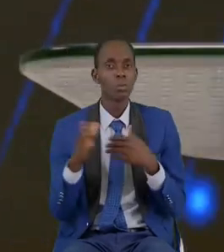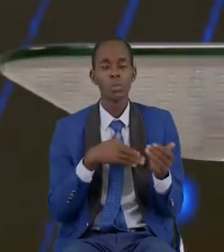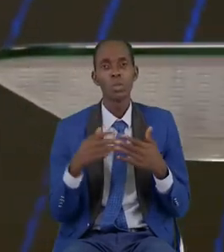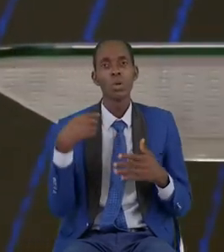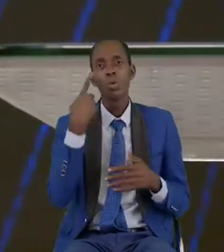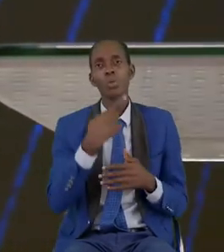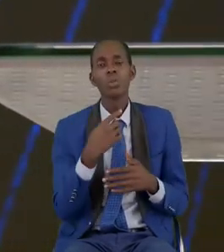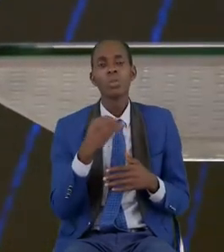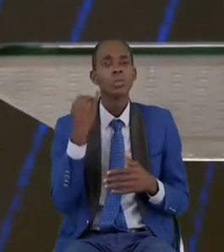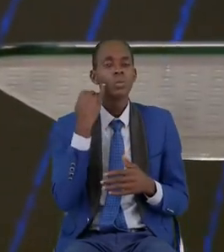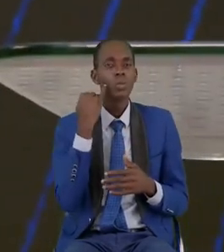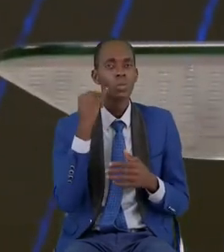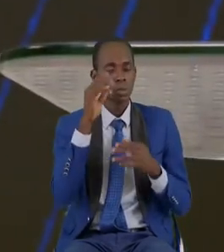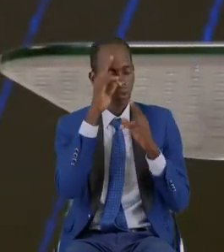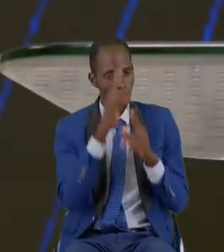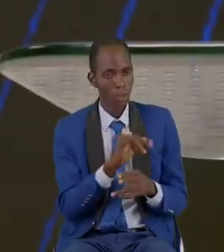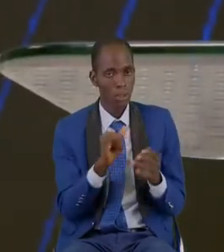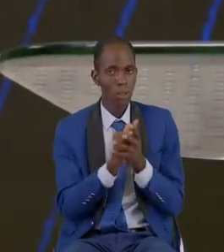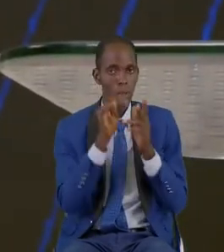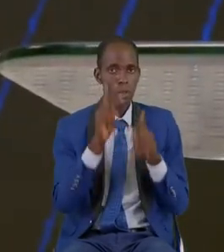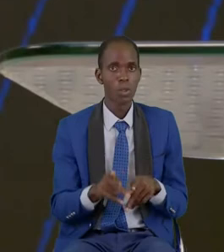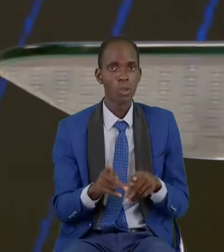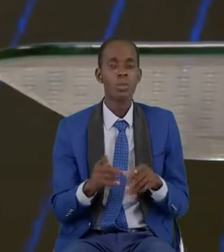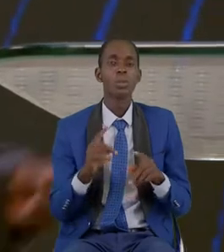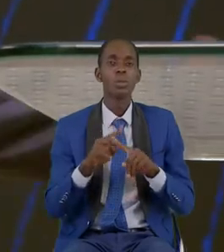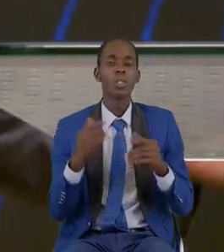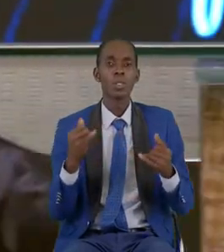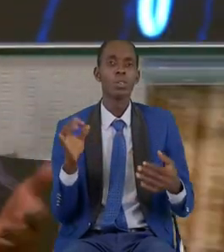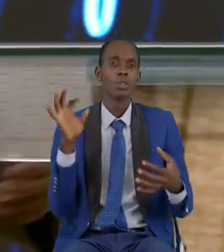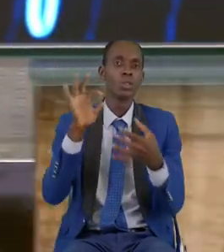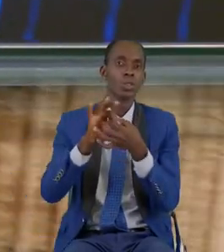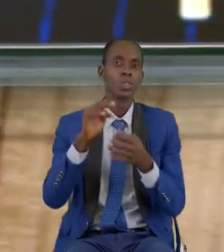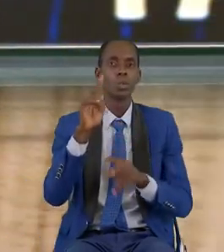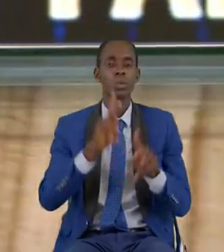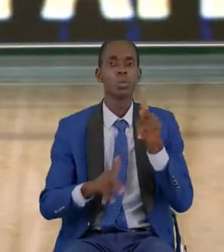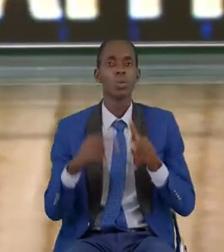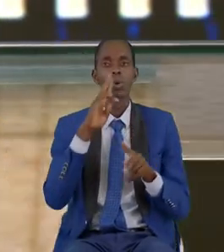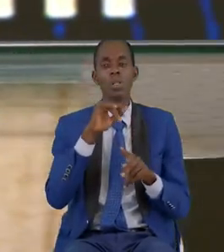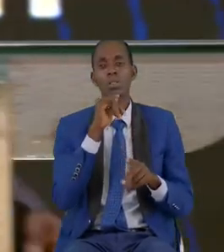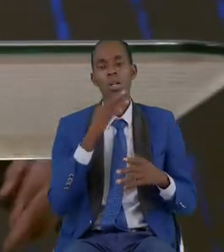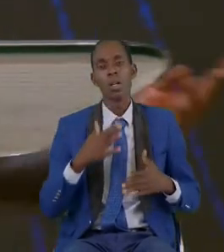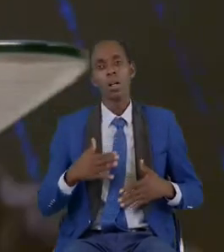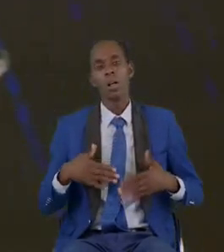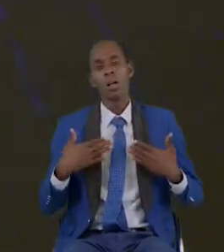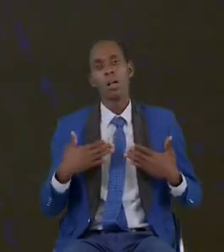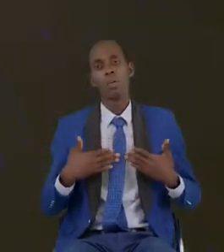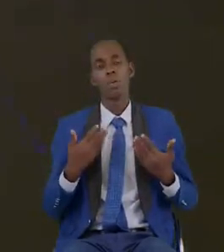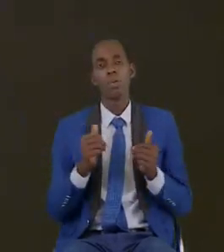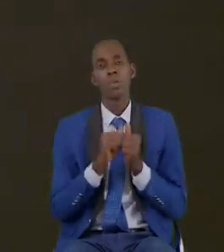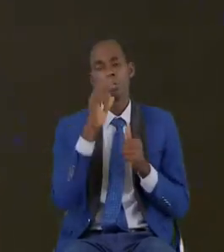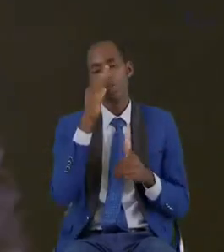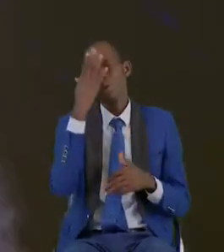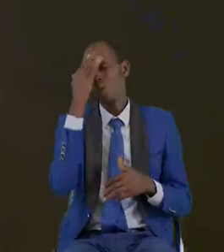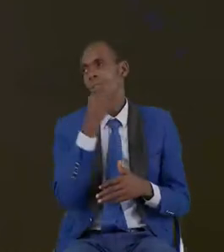the man, then we join the people who are unhappy with the man, and they're saying, oh, is he talking like